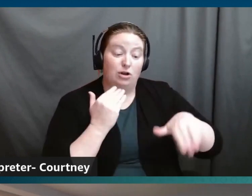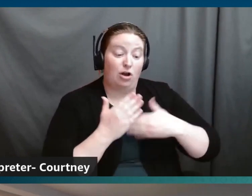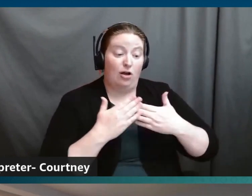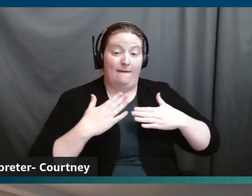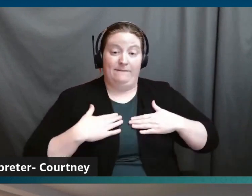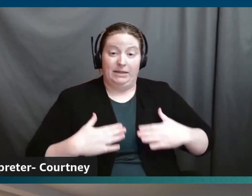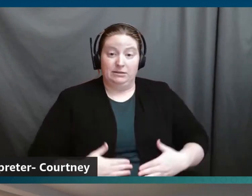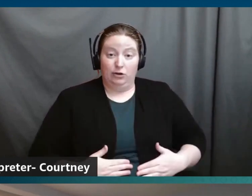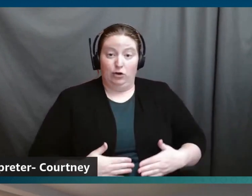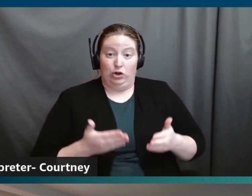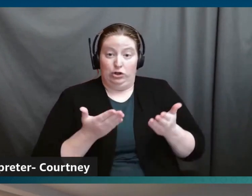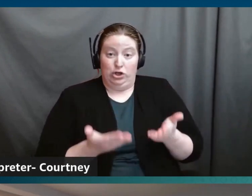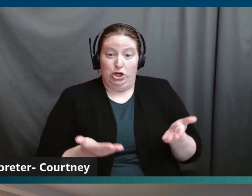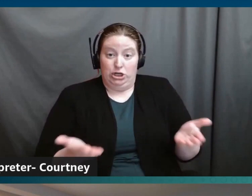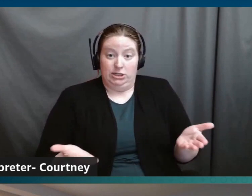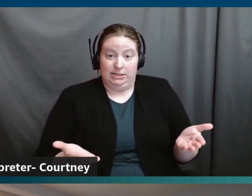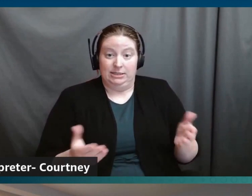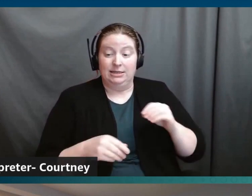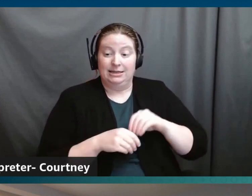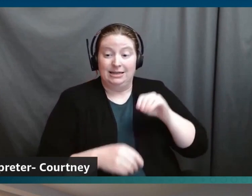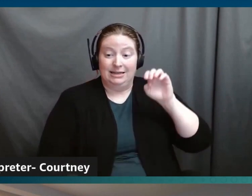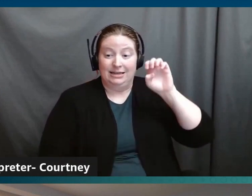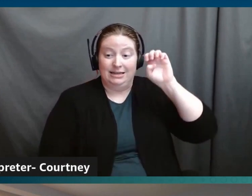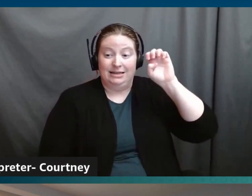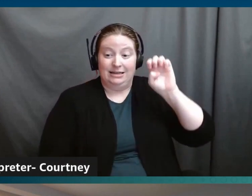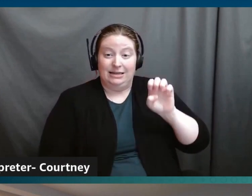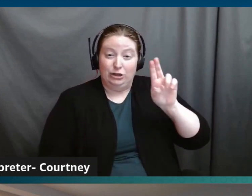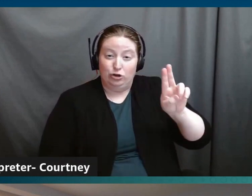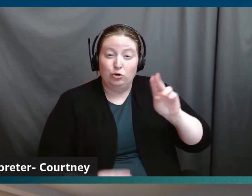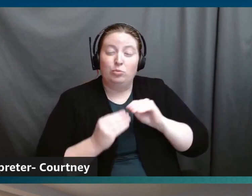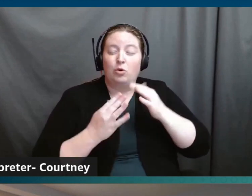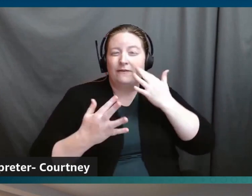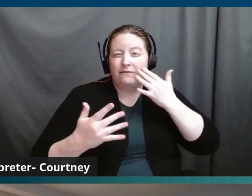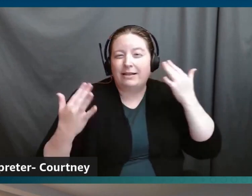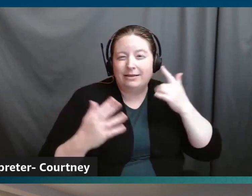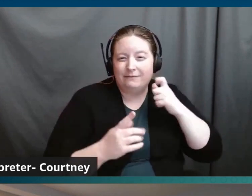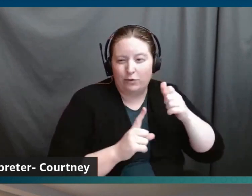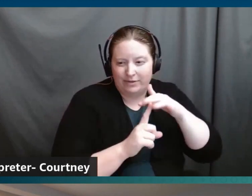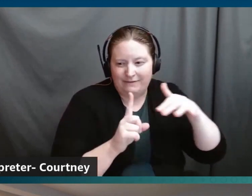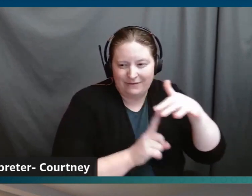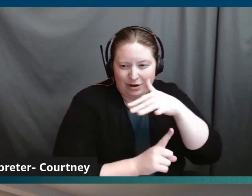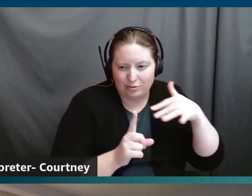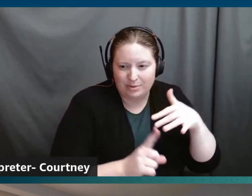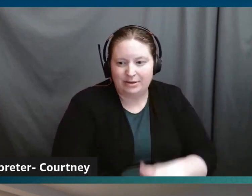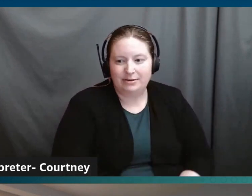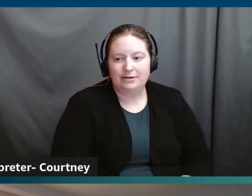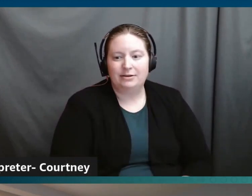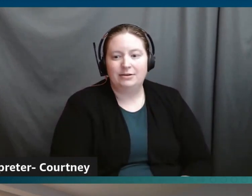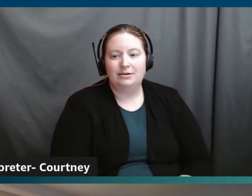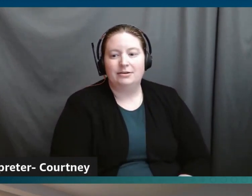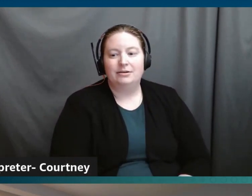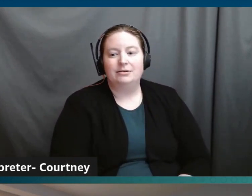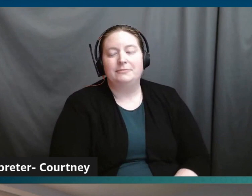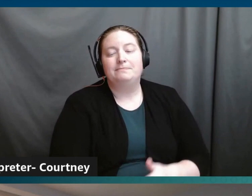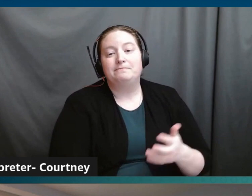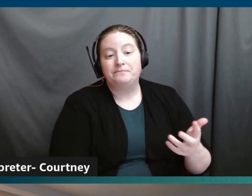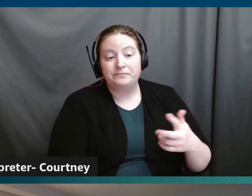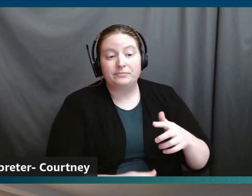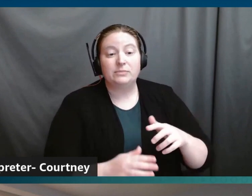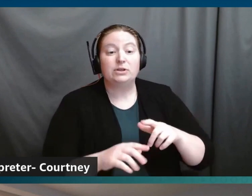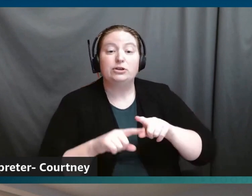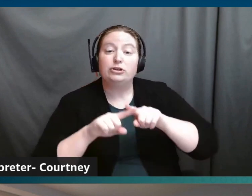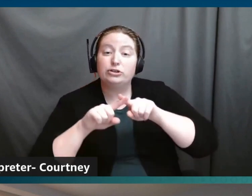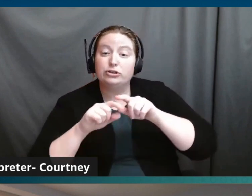EU market friendlier to the environment, they touch on durability of the products, repairability of